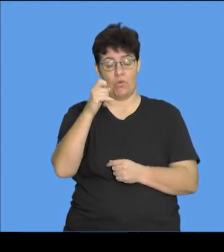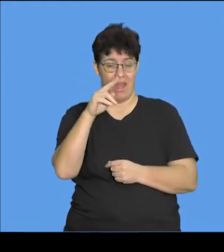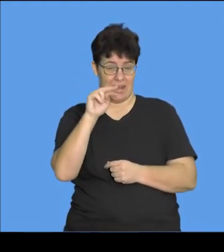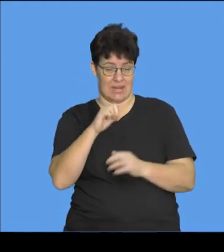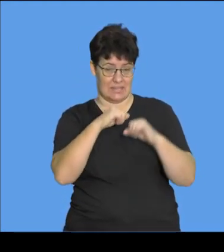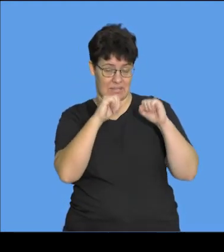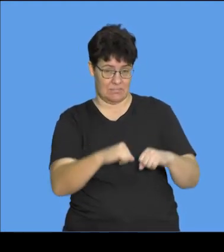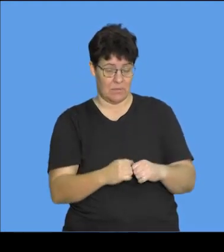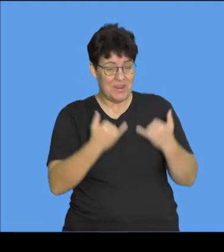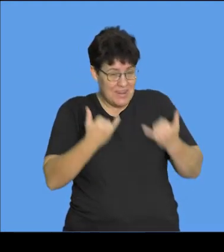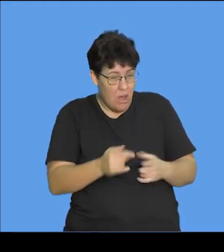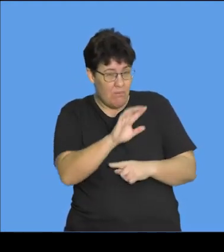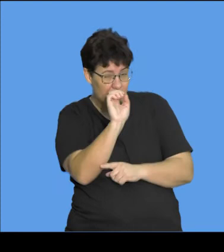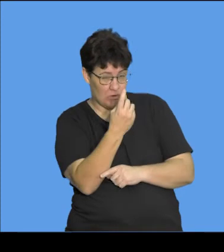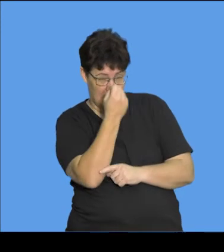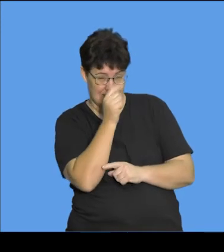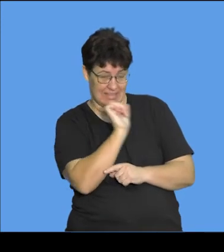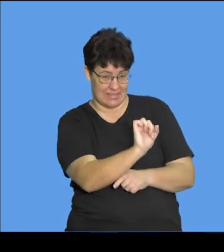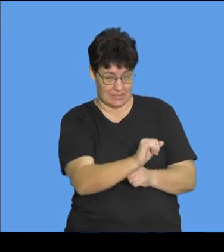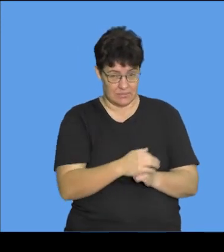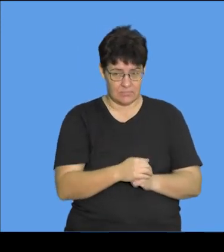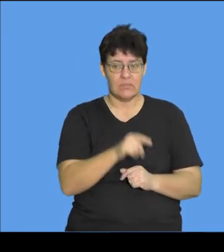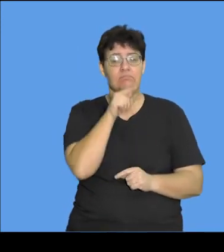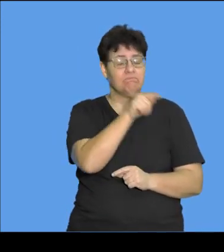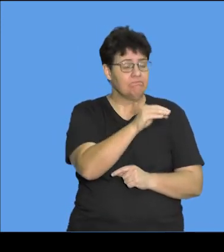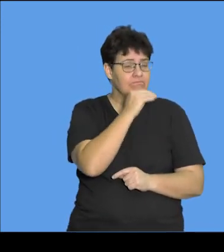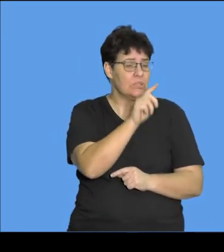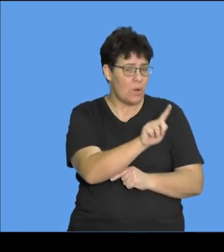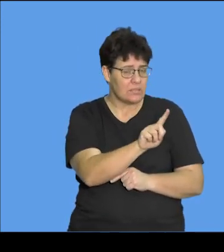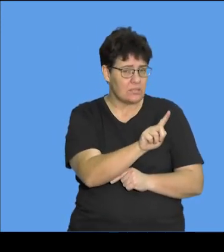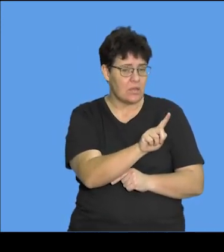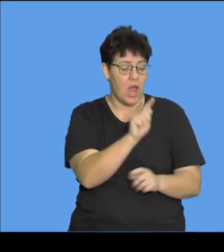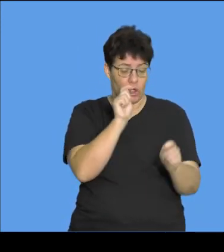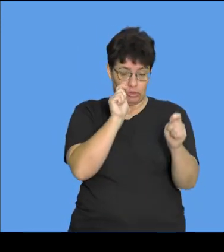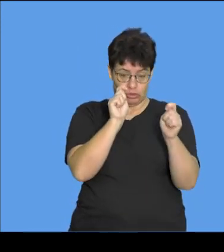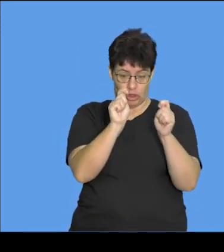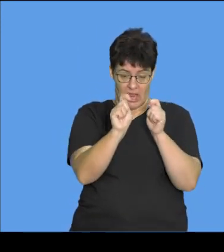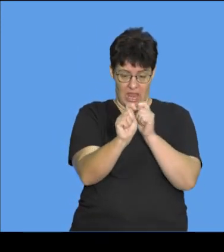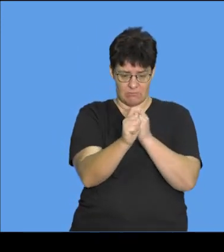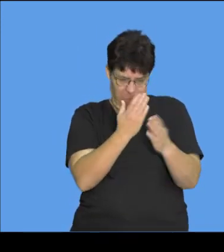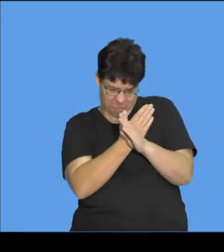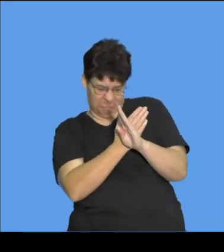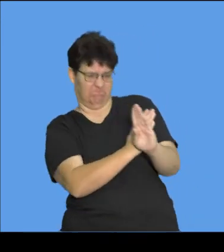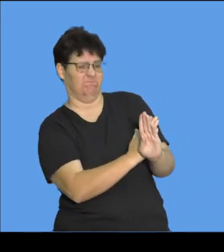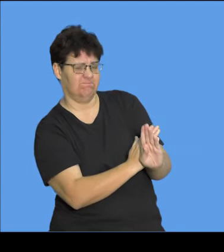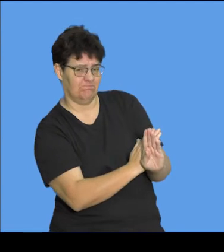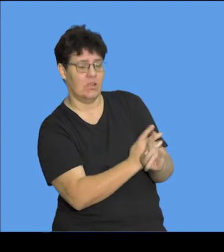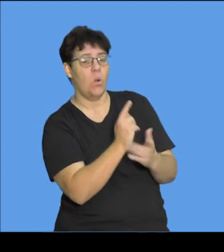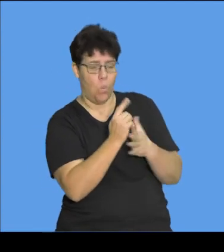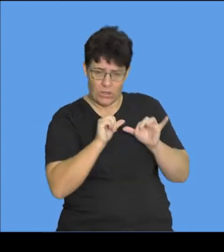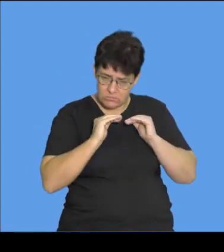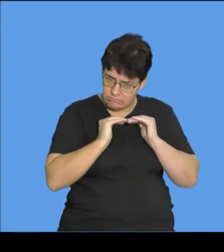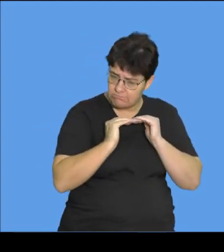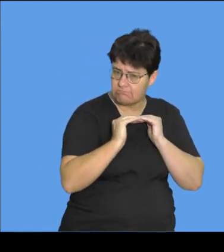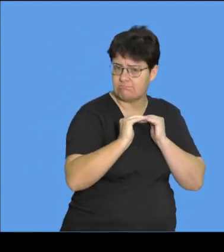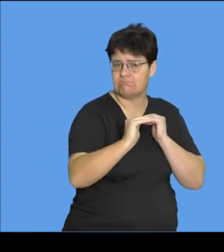at the moment. Homeostasis is the tendency to resist change and to maintain a stable, relatively